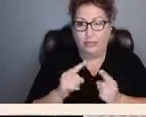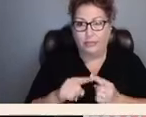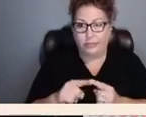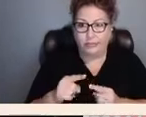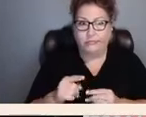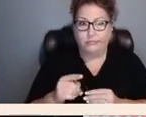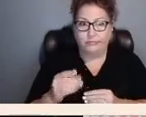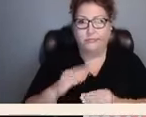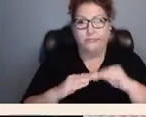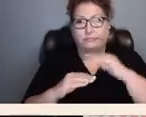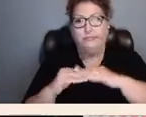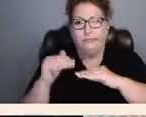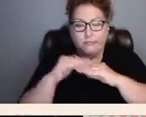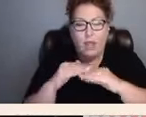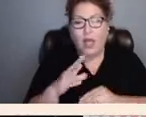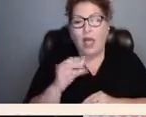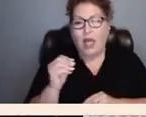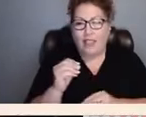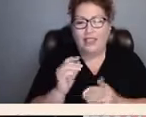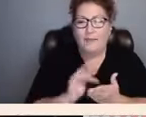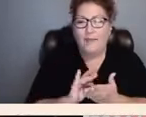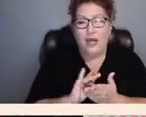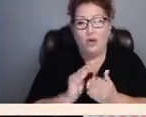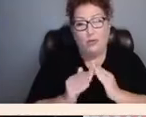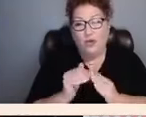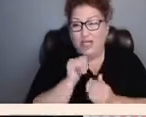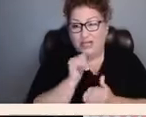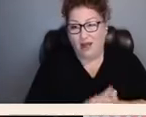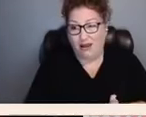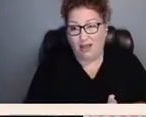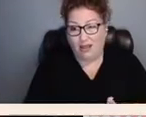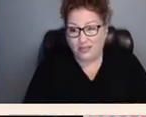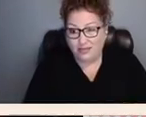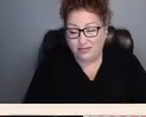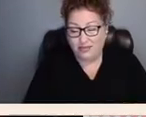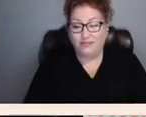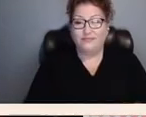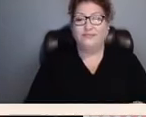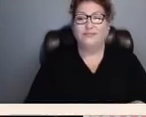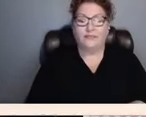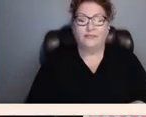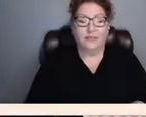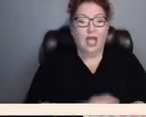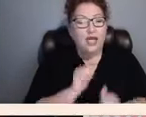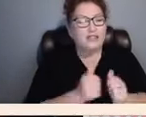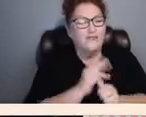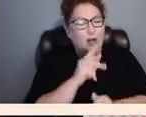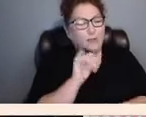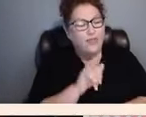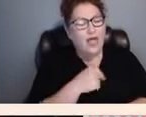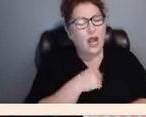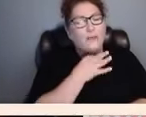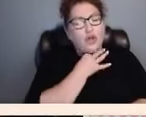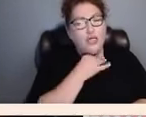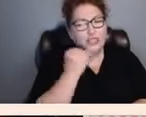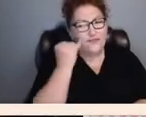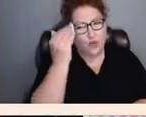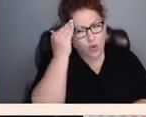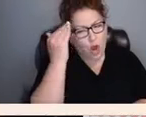the medical community is not kind. Yeah. As a follow-up to that, I'm curious if you know whether or